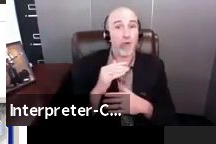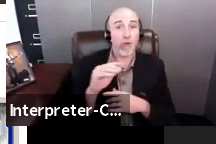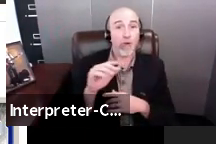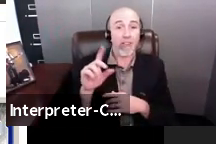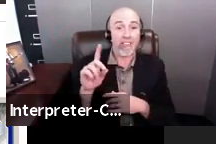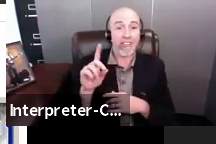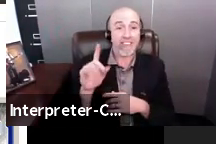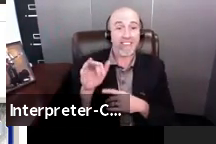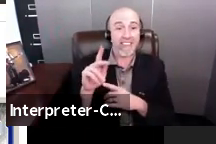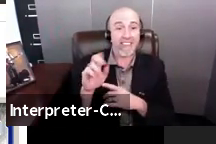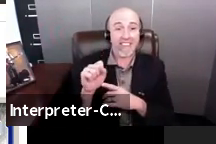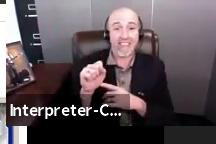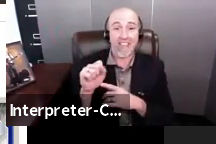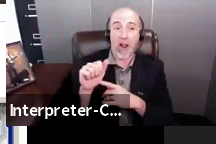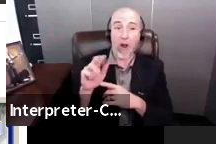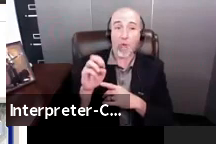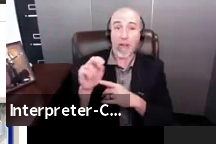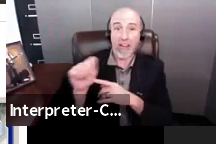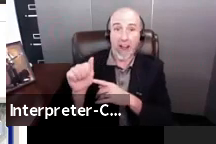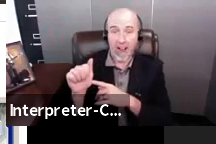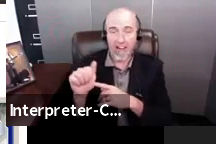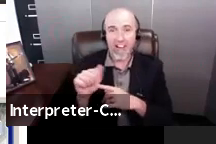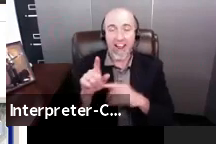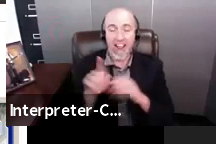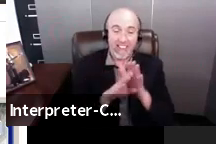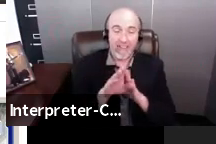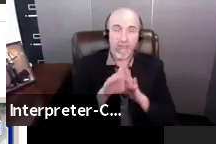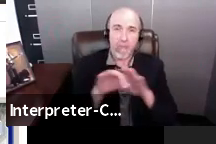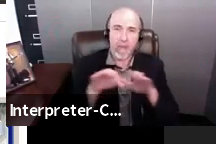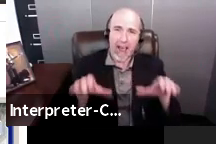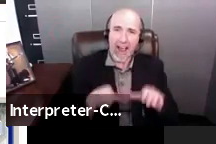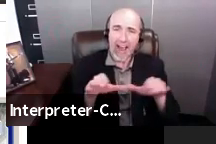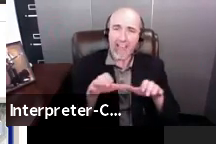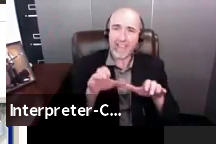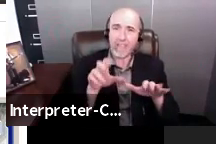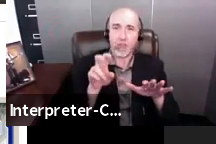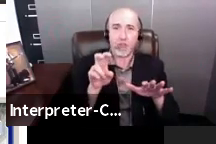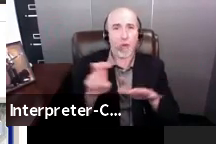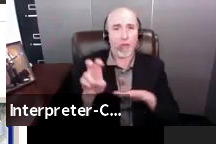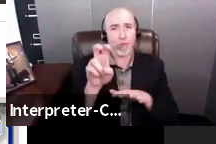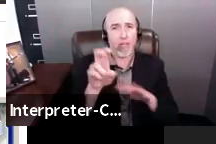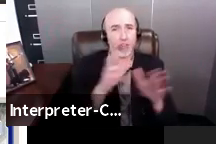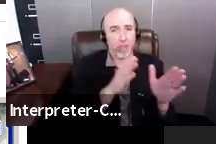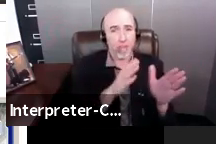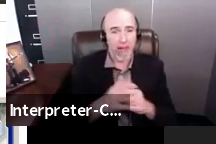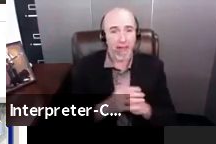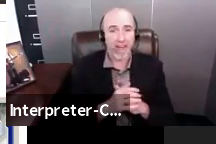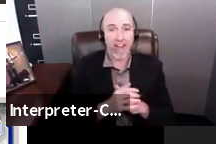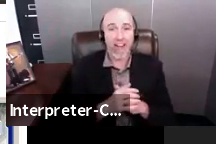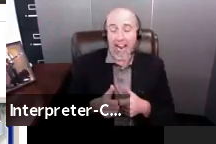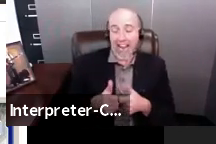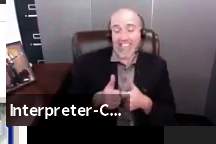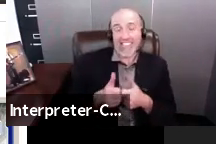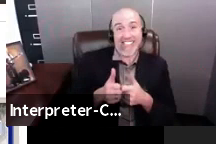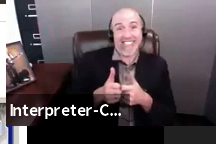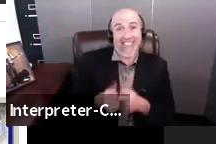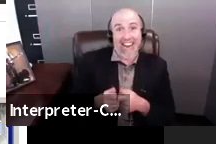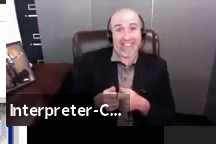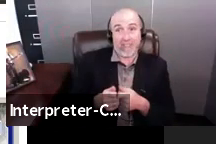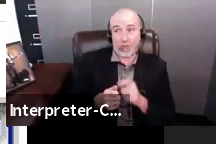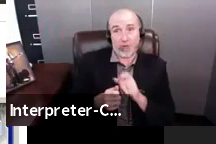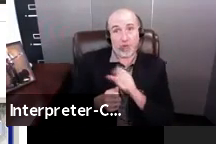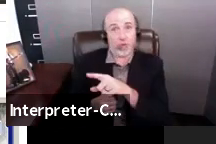the development of an active transportation plan, a text to